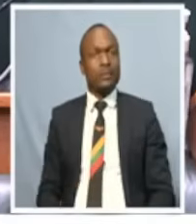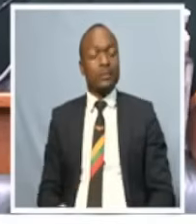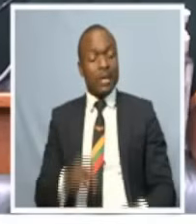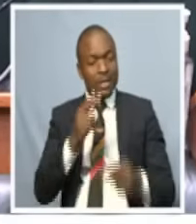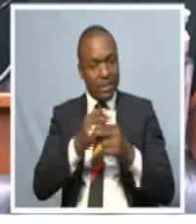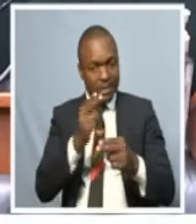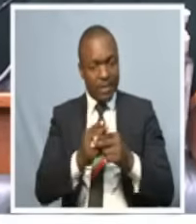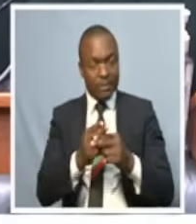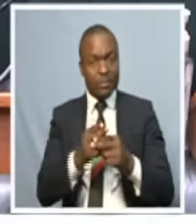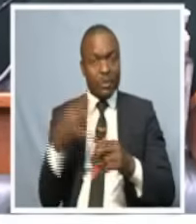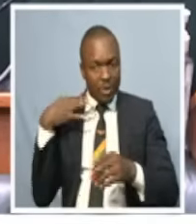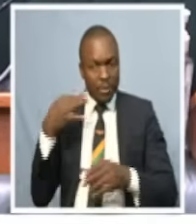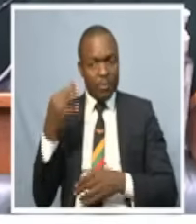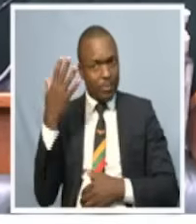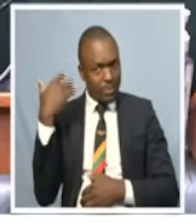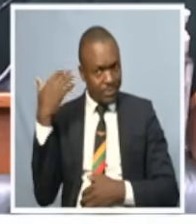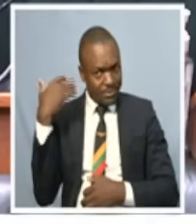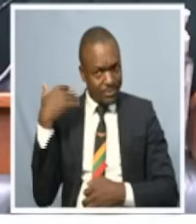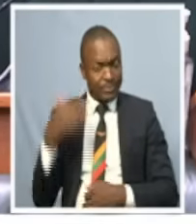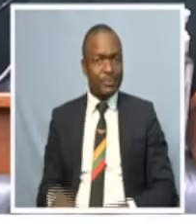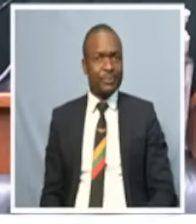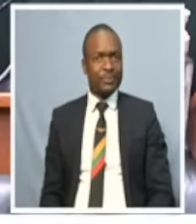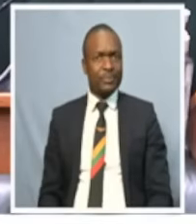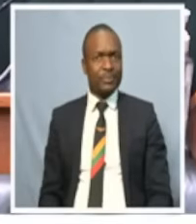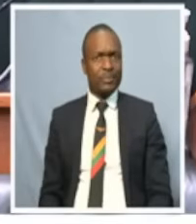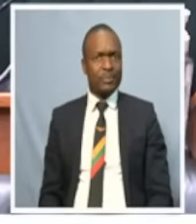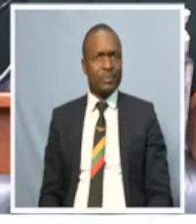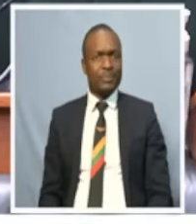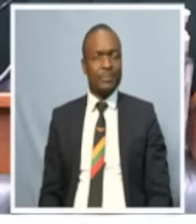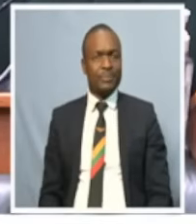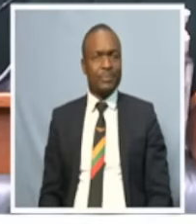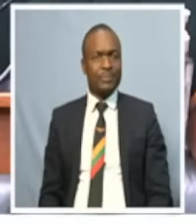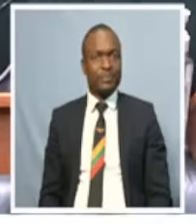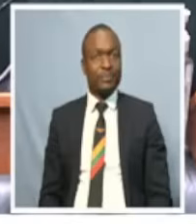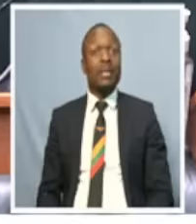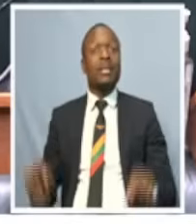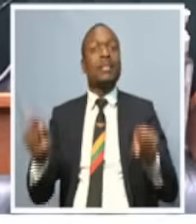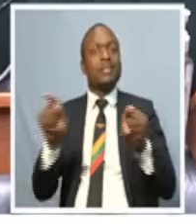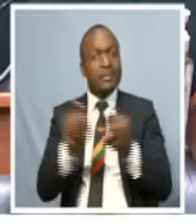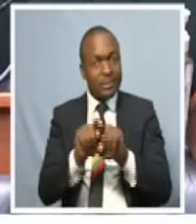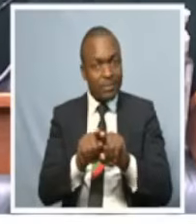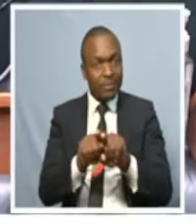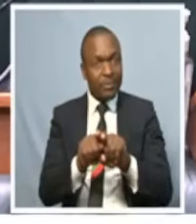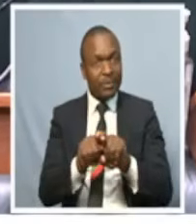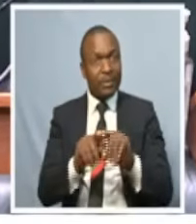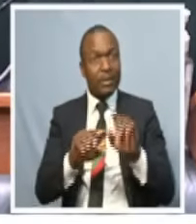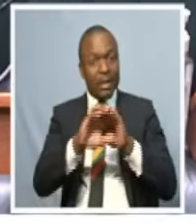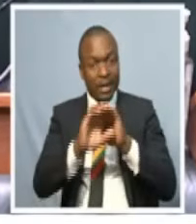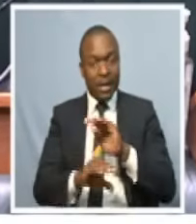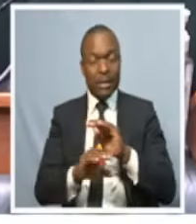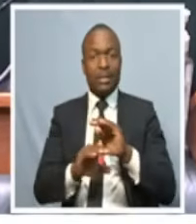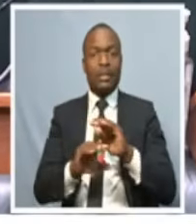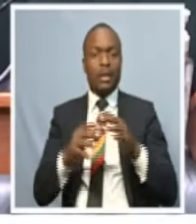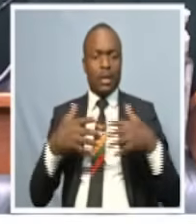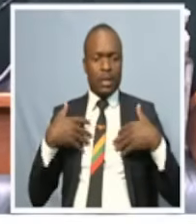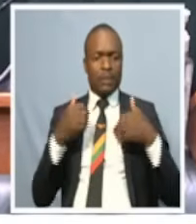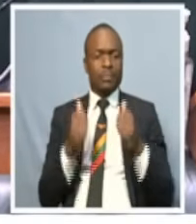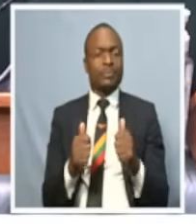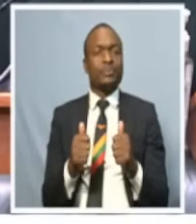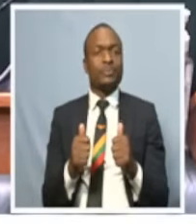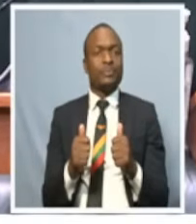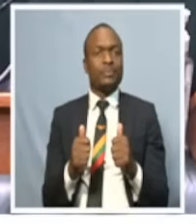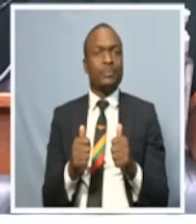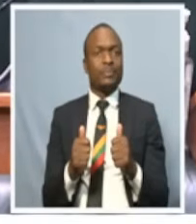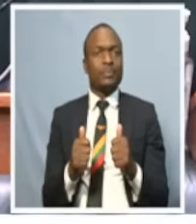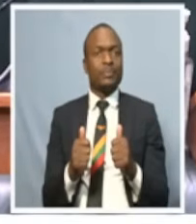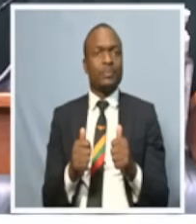it up, leaving people who have been continuously applying. The same under health.